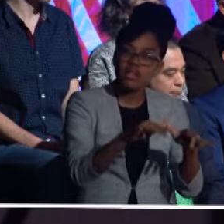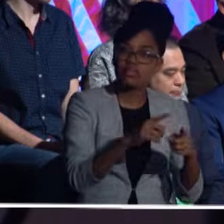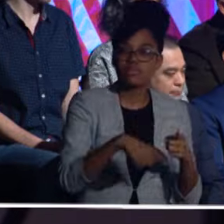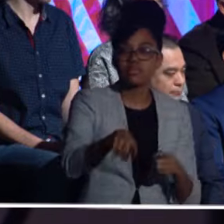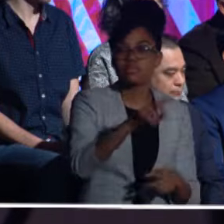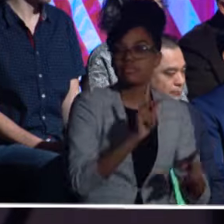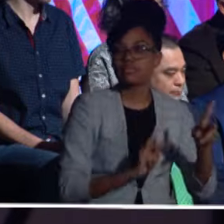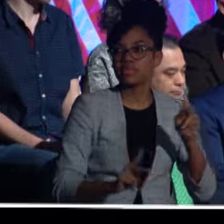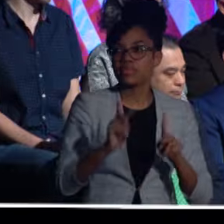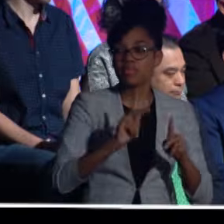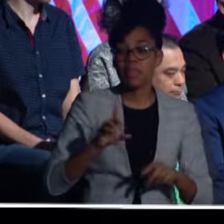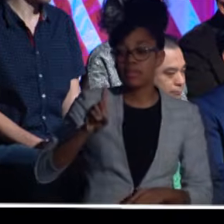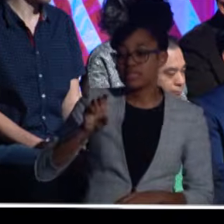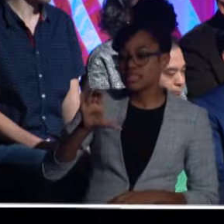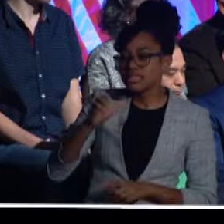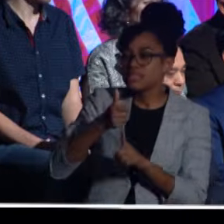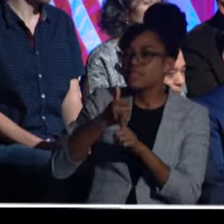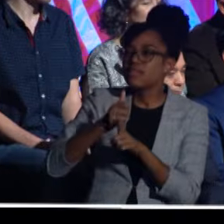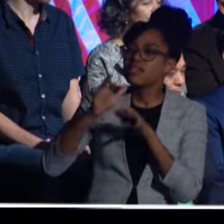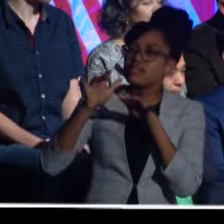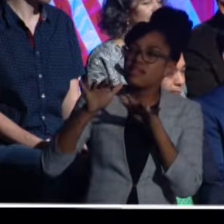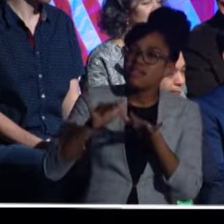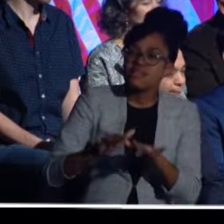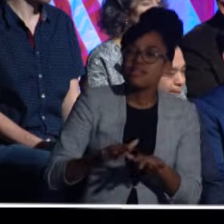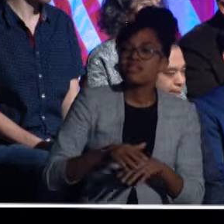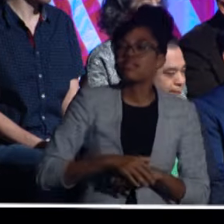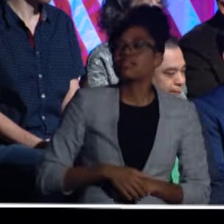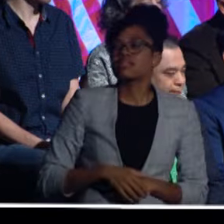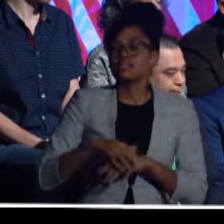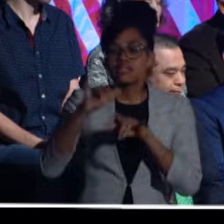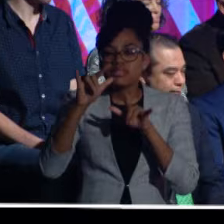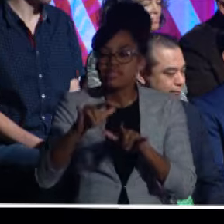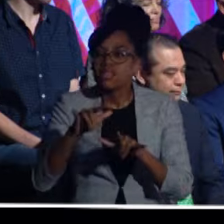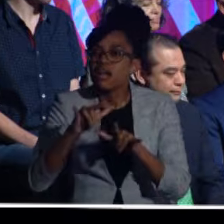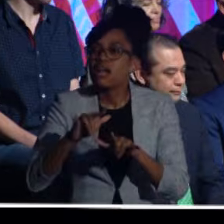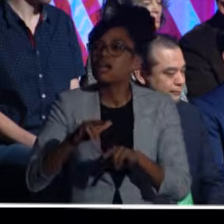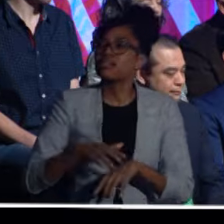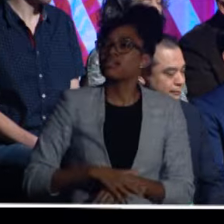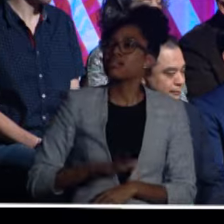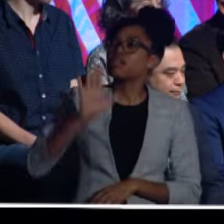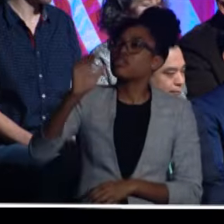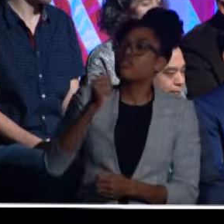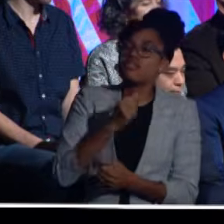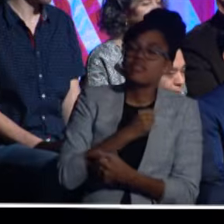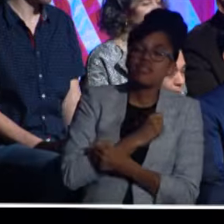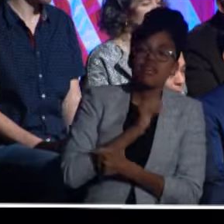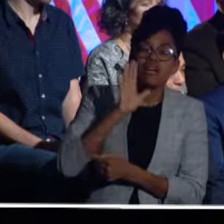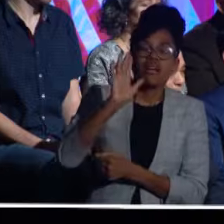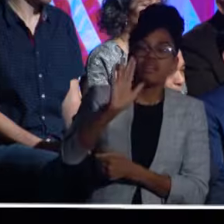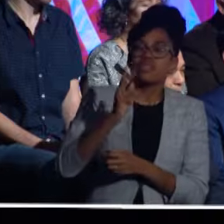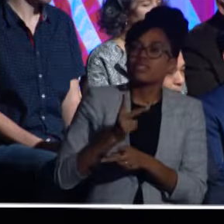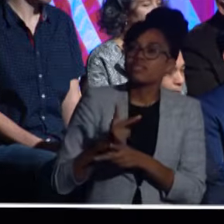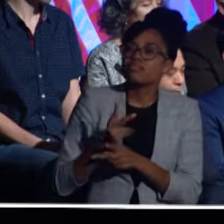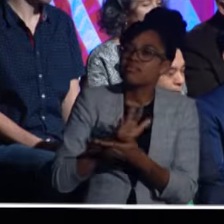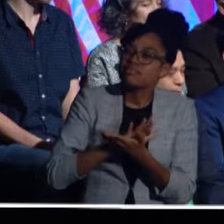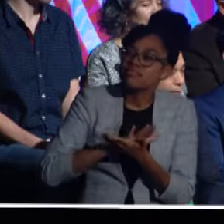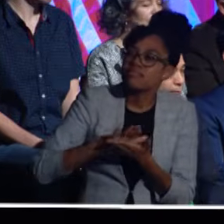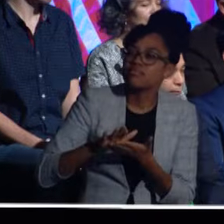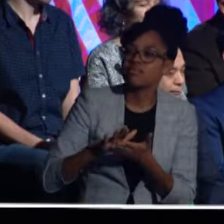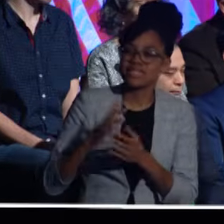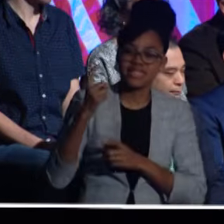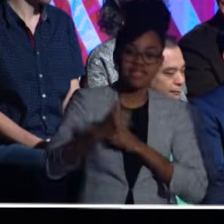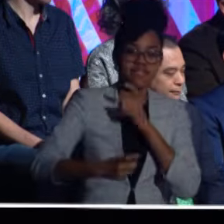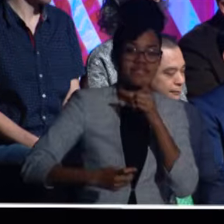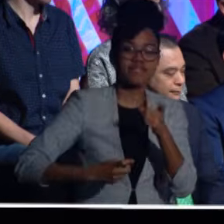this city to be rained down with your mercy, that you envelop us in your love and your kindness, and that you build a fortress of